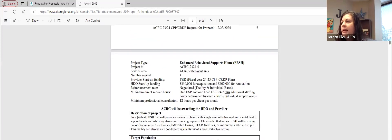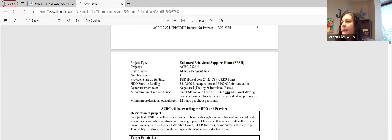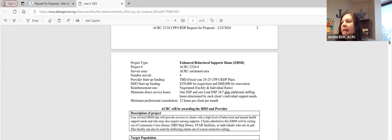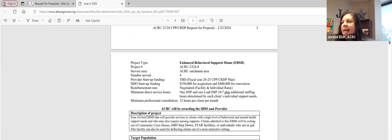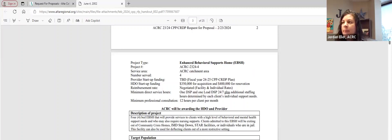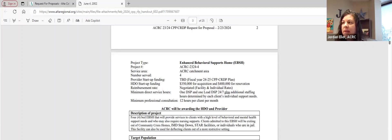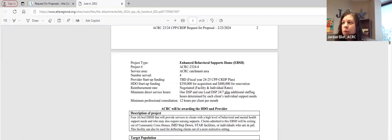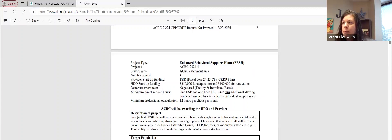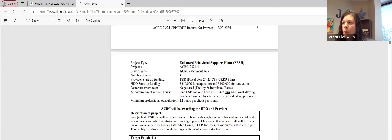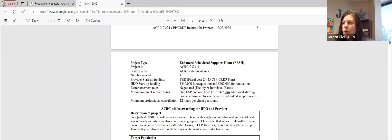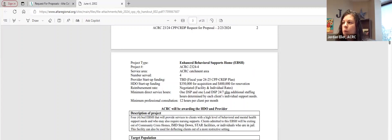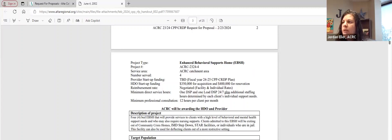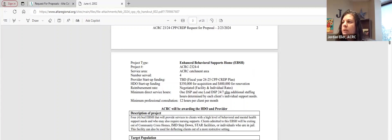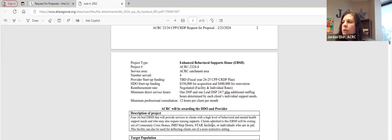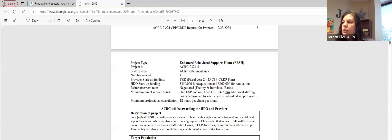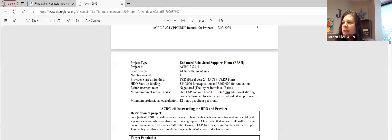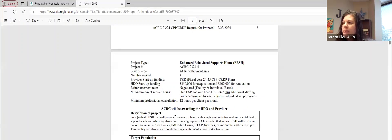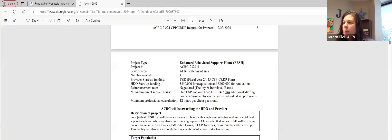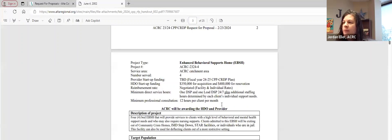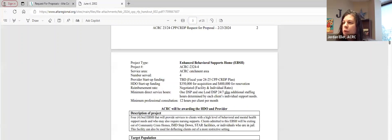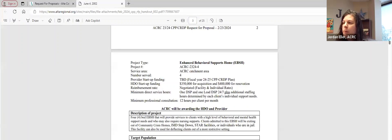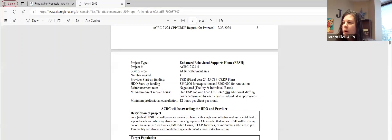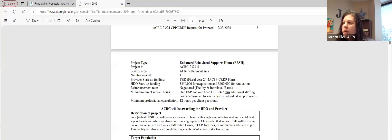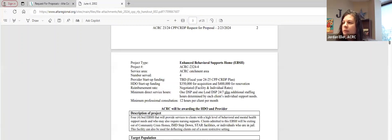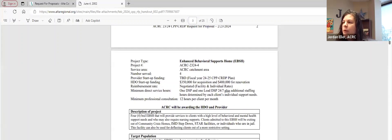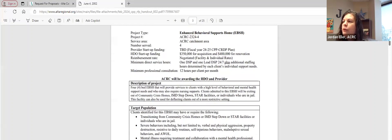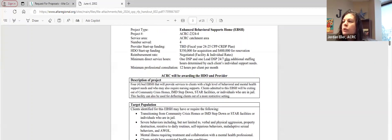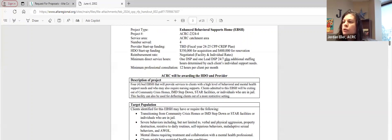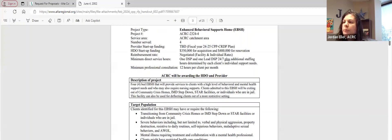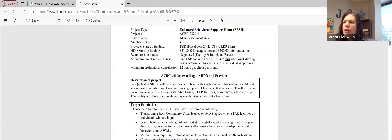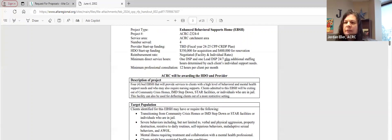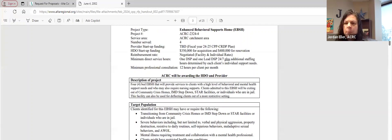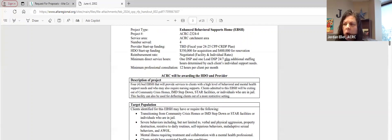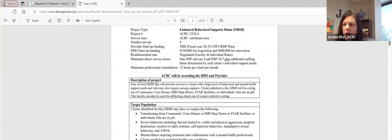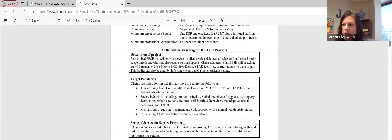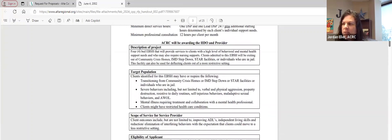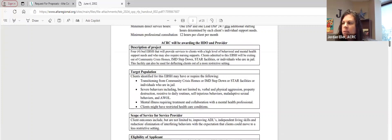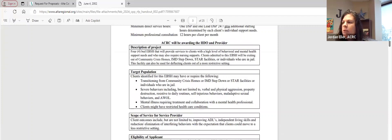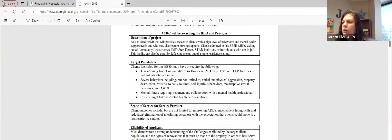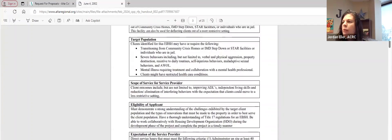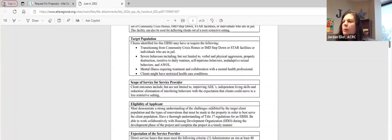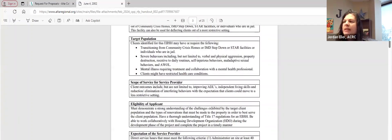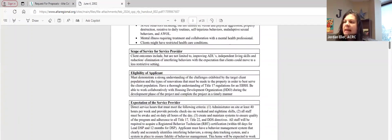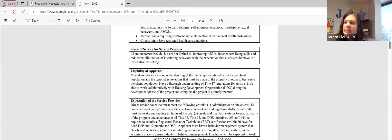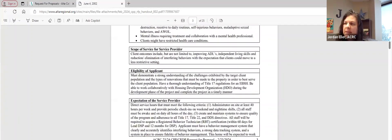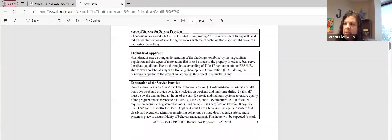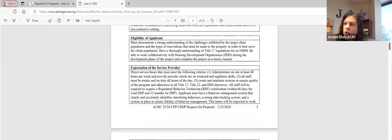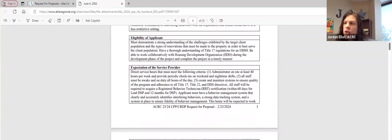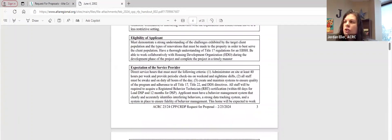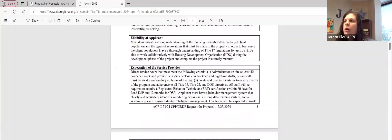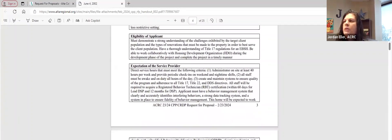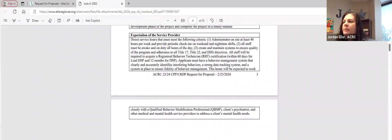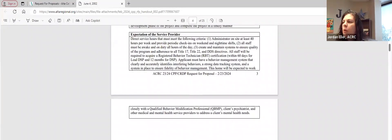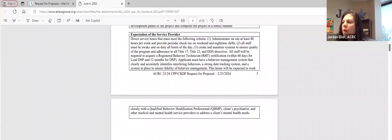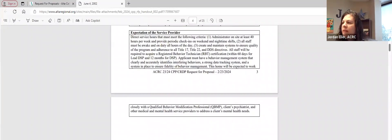an enhanced behavioral support home. So this first part will give you a full description of the project, right? What the